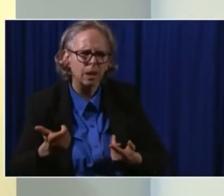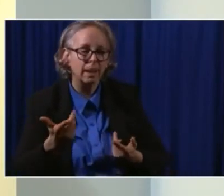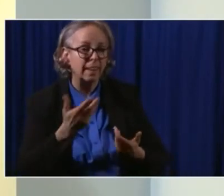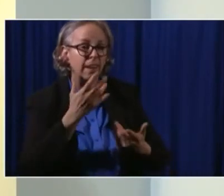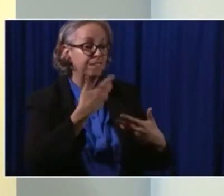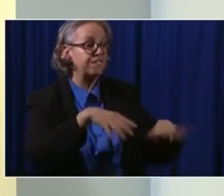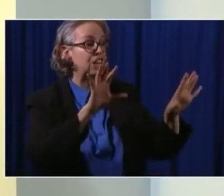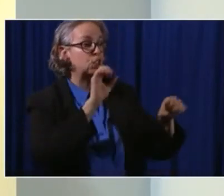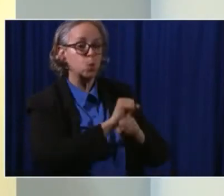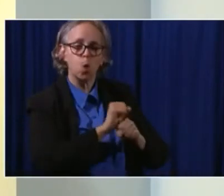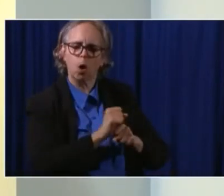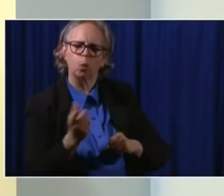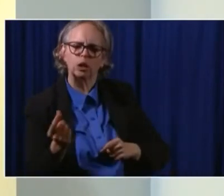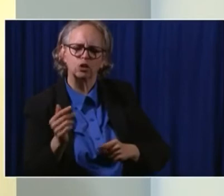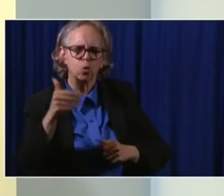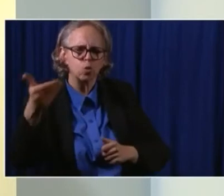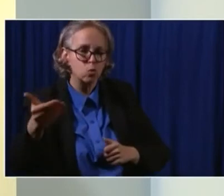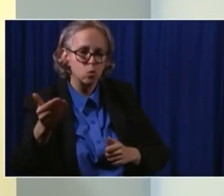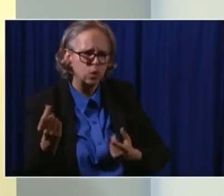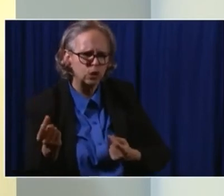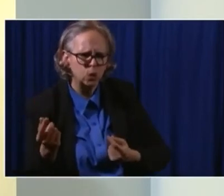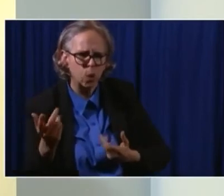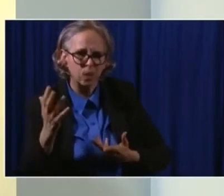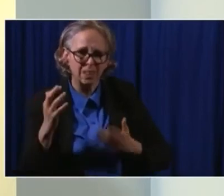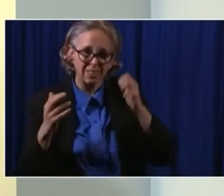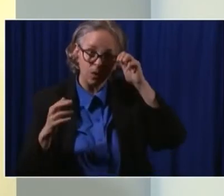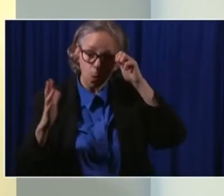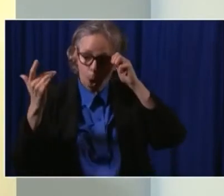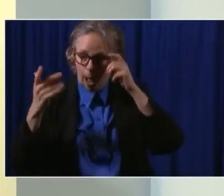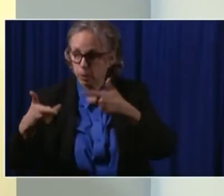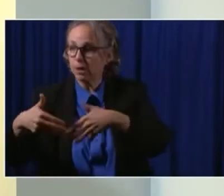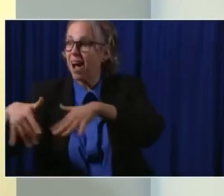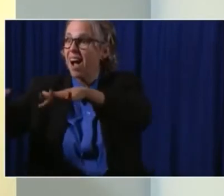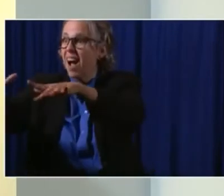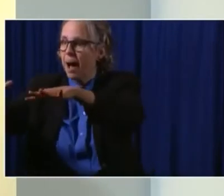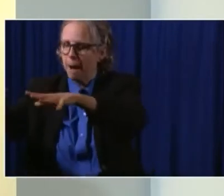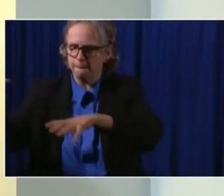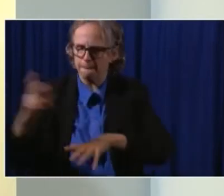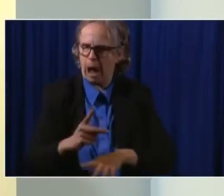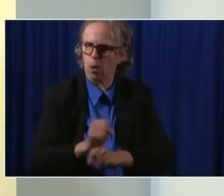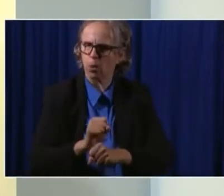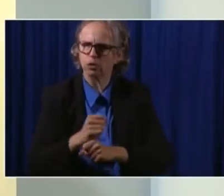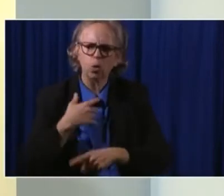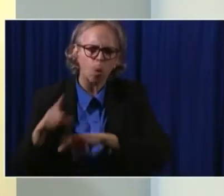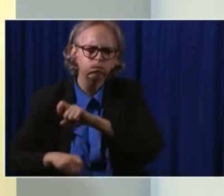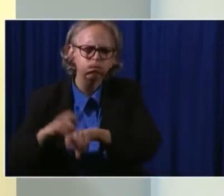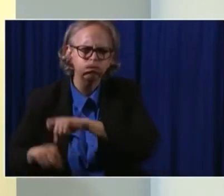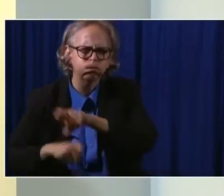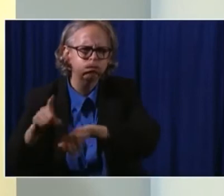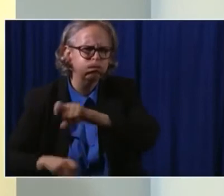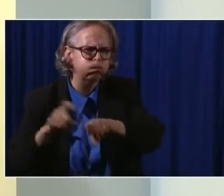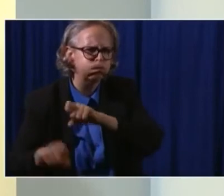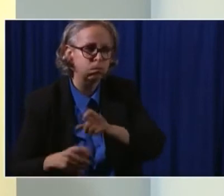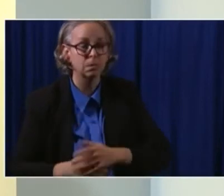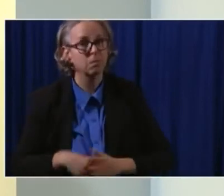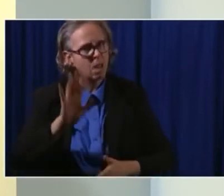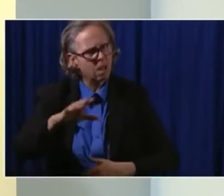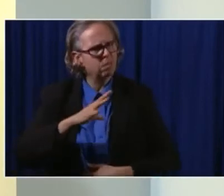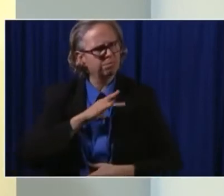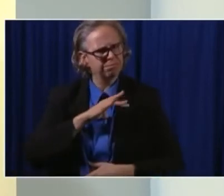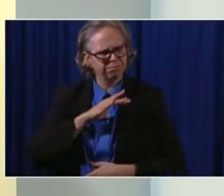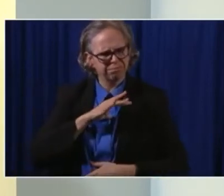seating, to make sure that everything is aligned with the CDC guidelines. I run through all of this because this is the